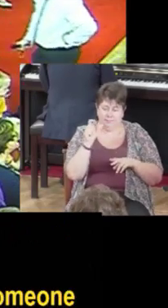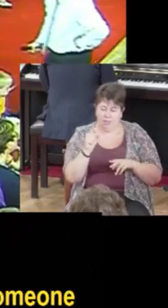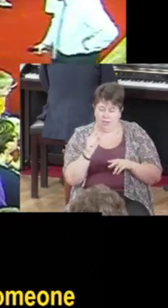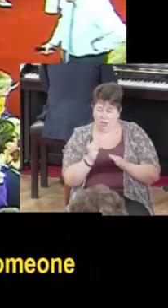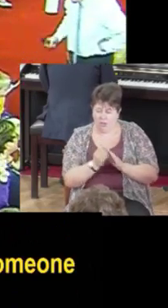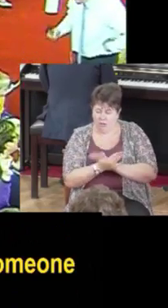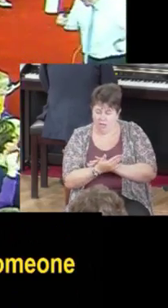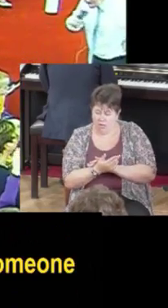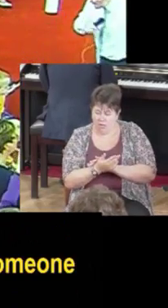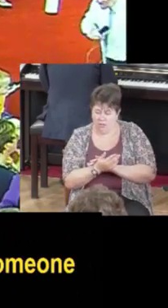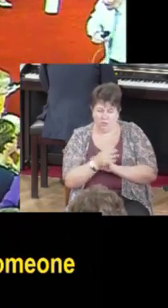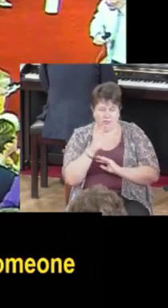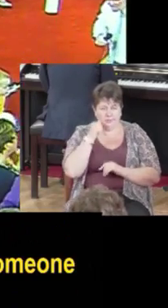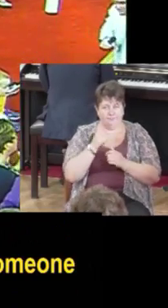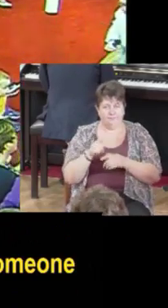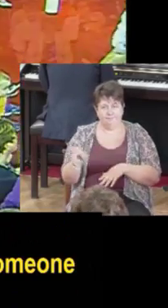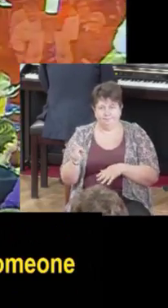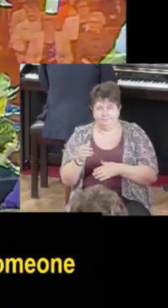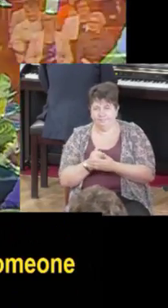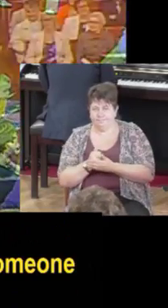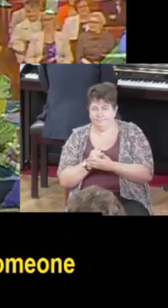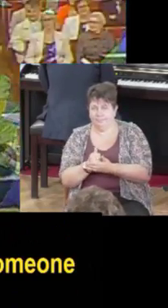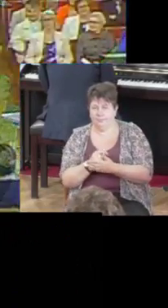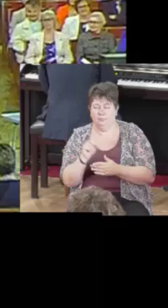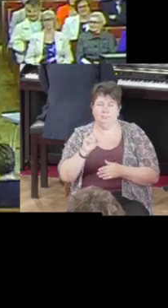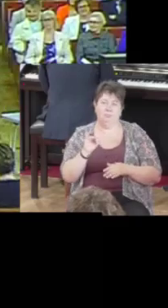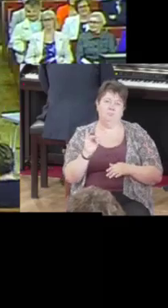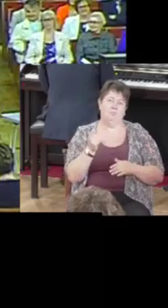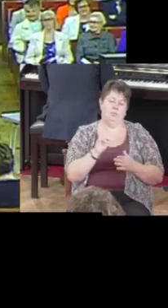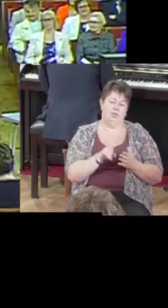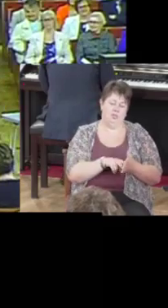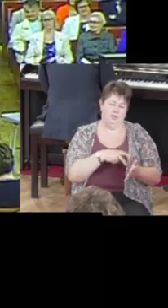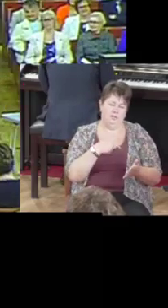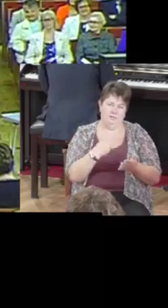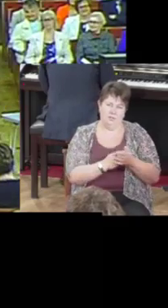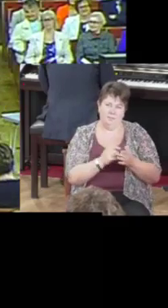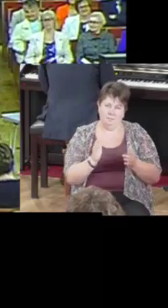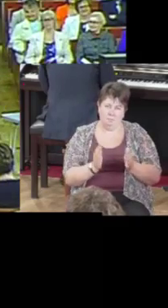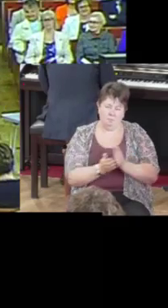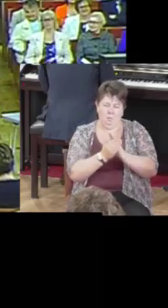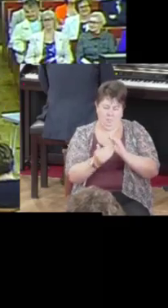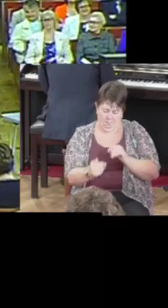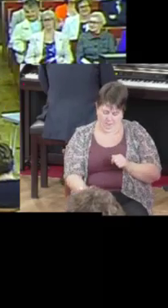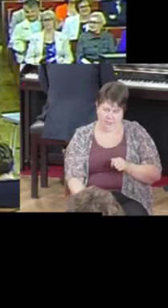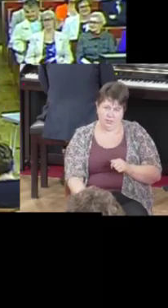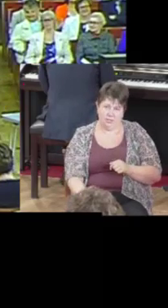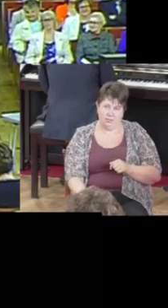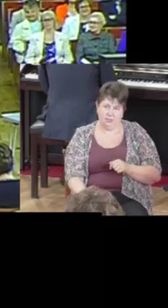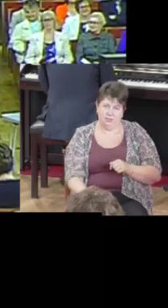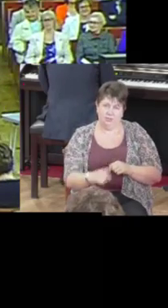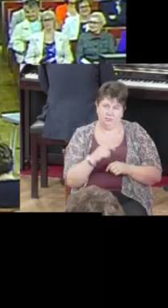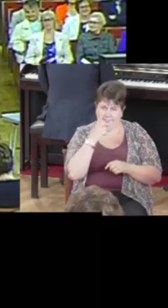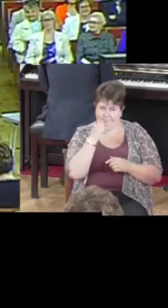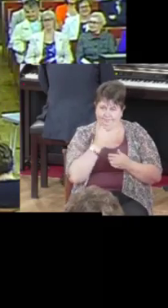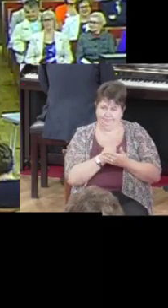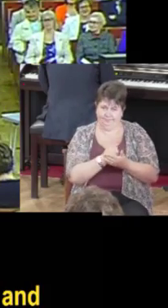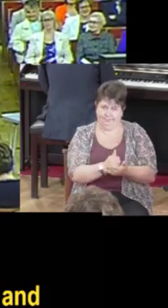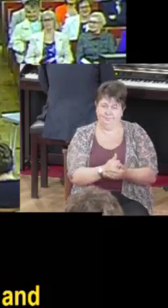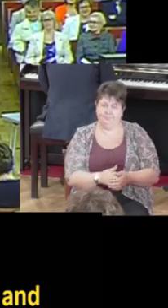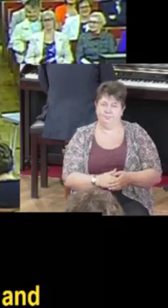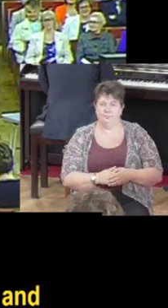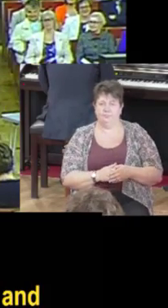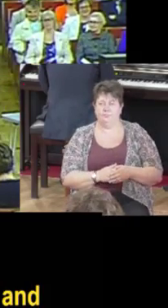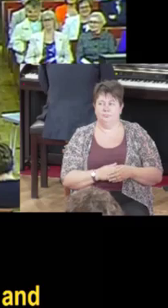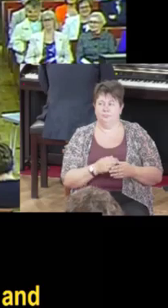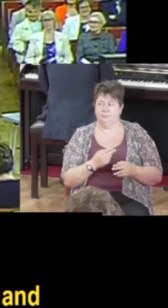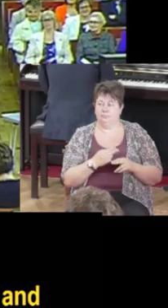Well done. If somebody was hurt, maybe if they'd fallen and had scraped their knee or something like that, then you might help them. Now, if